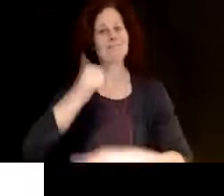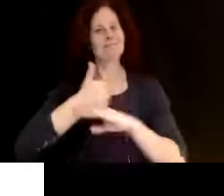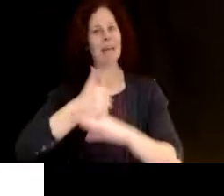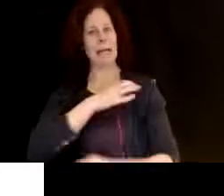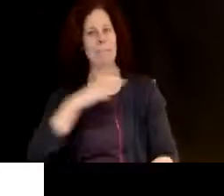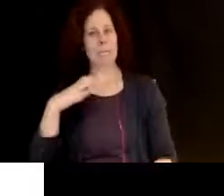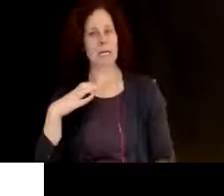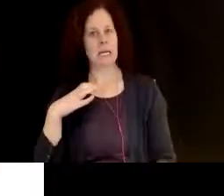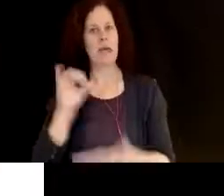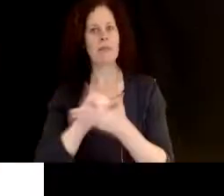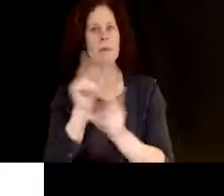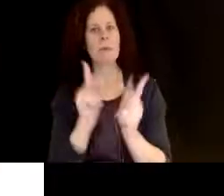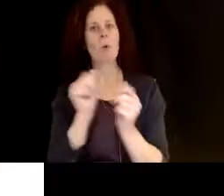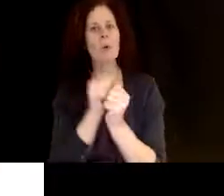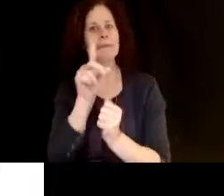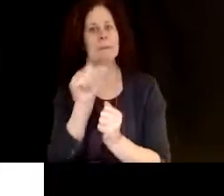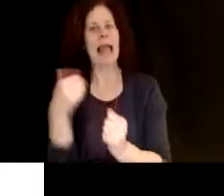have important voices.